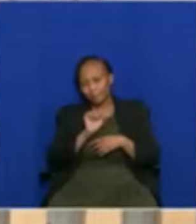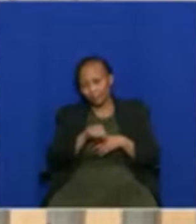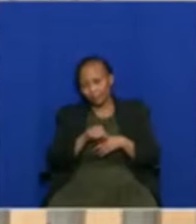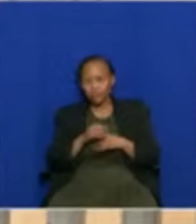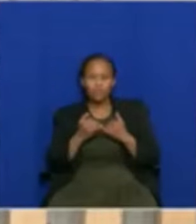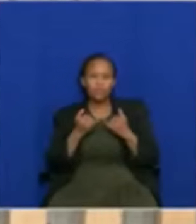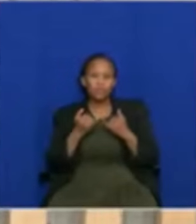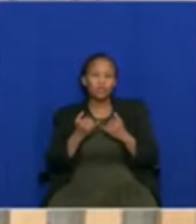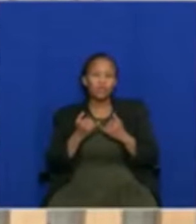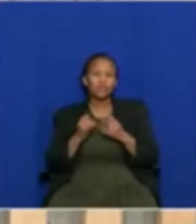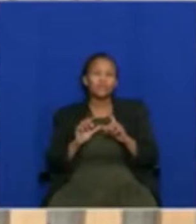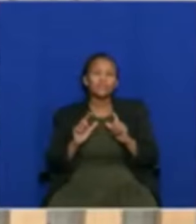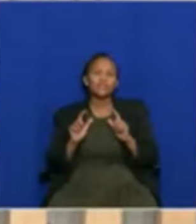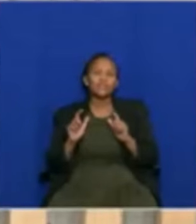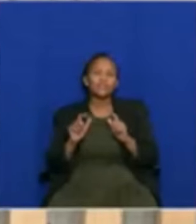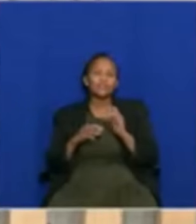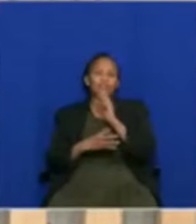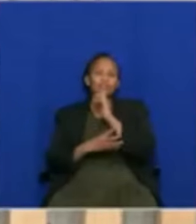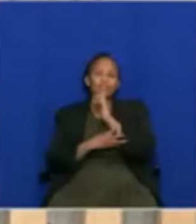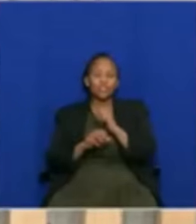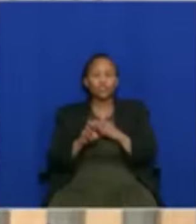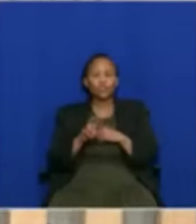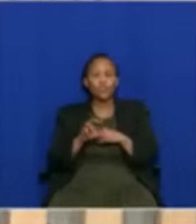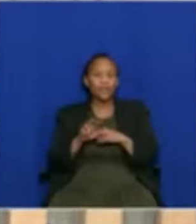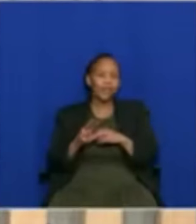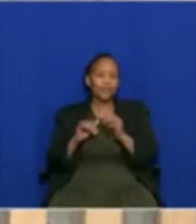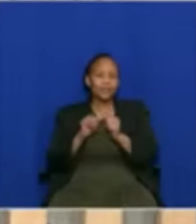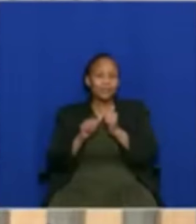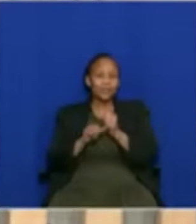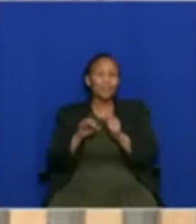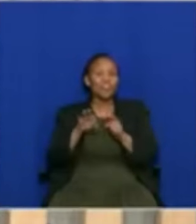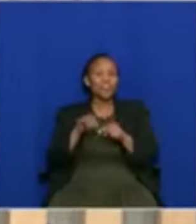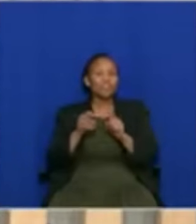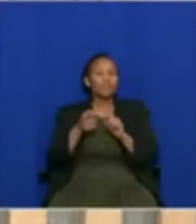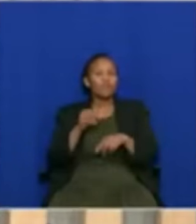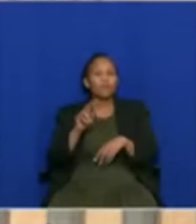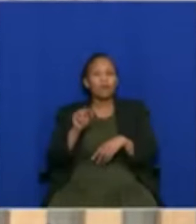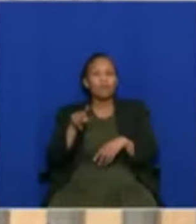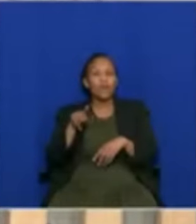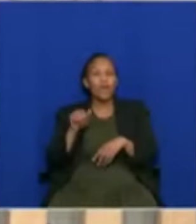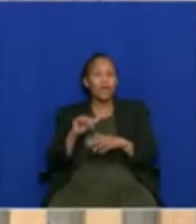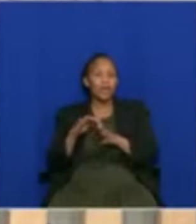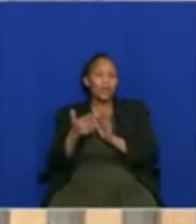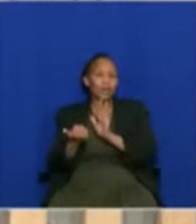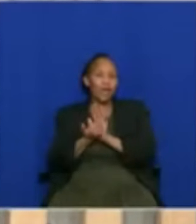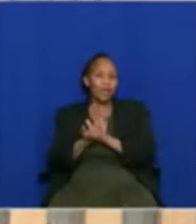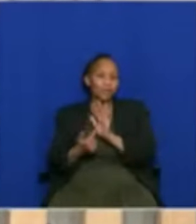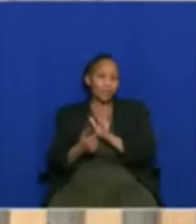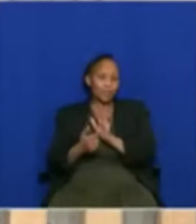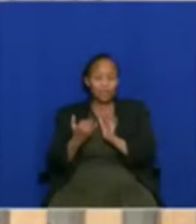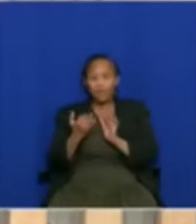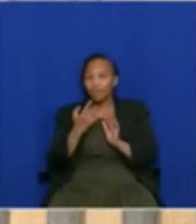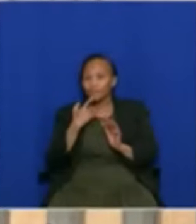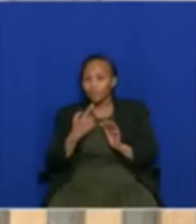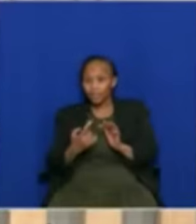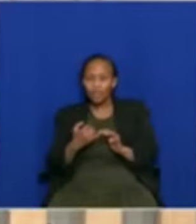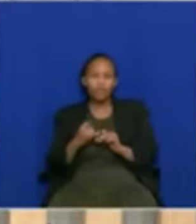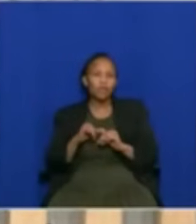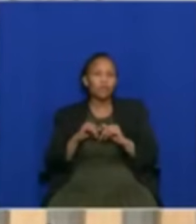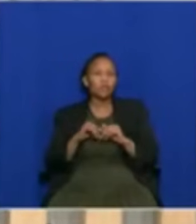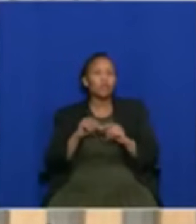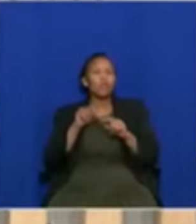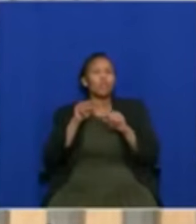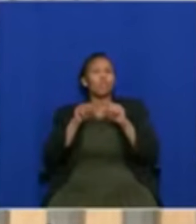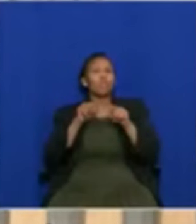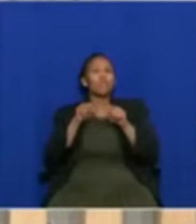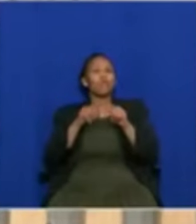Sub 13 of the NPA Act, and you say you are looking into allegations of the commission of the following offenses: